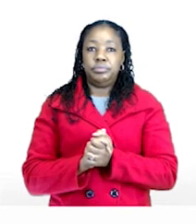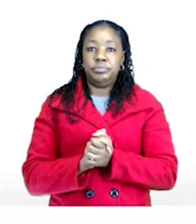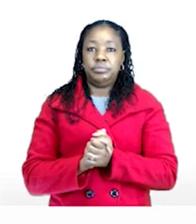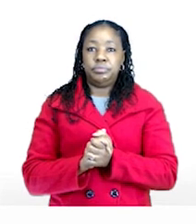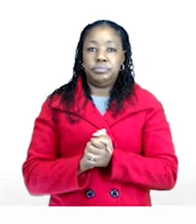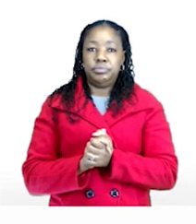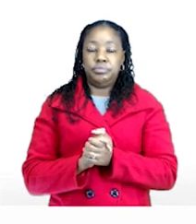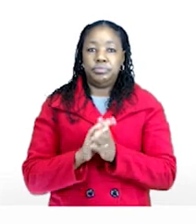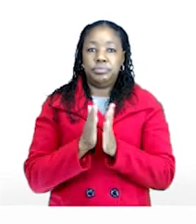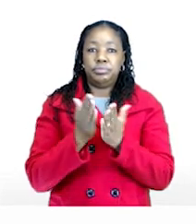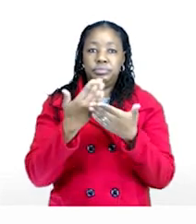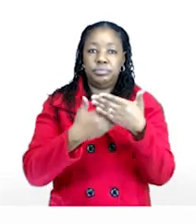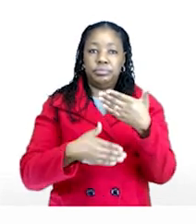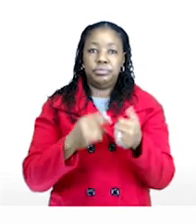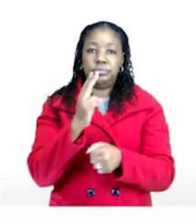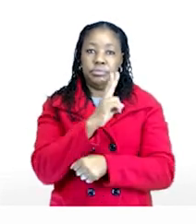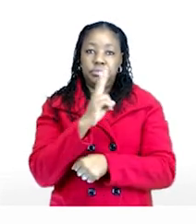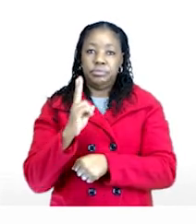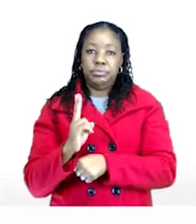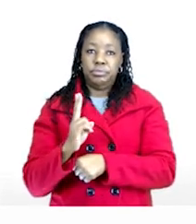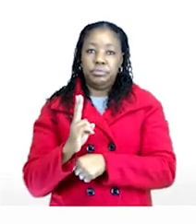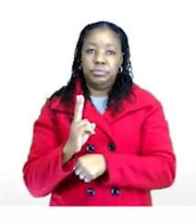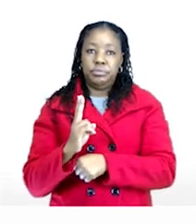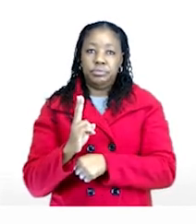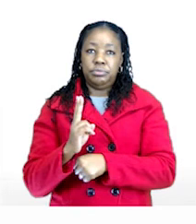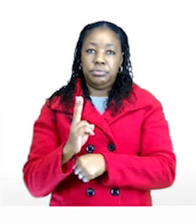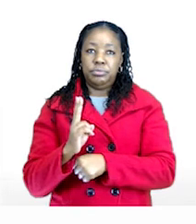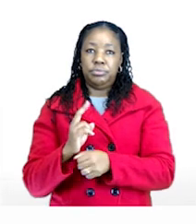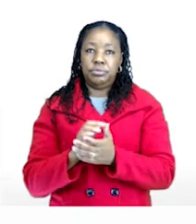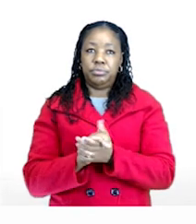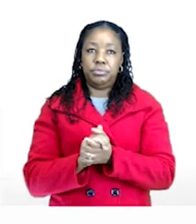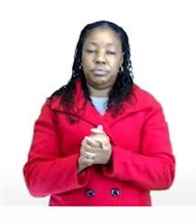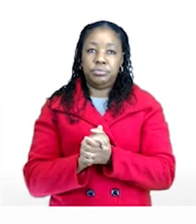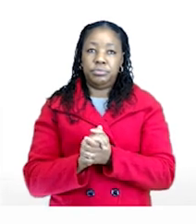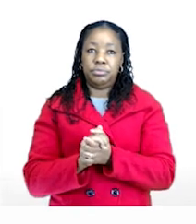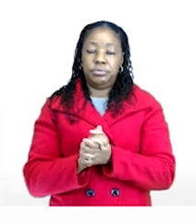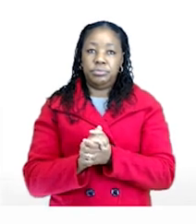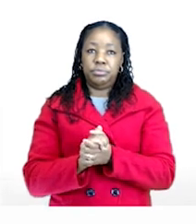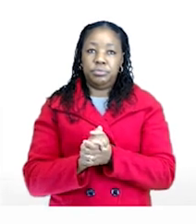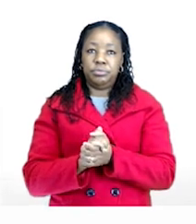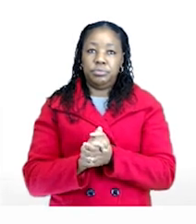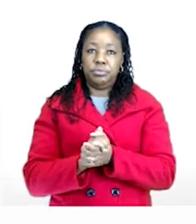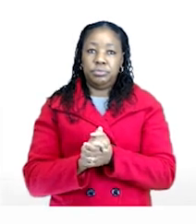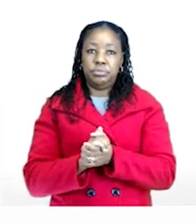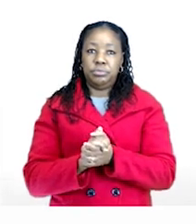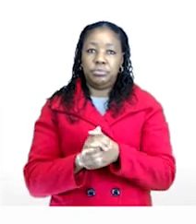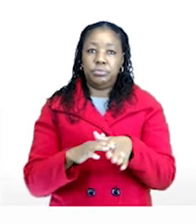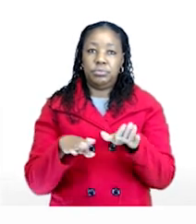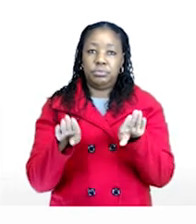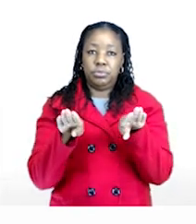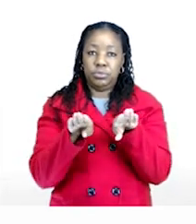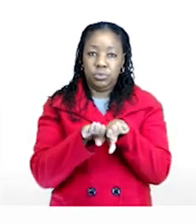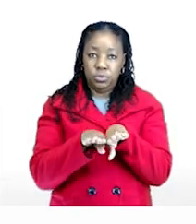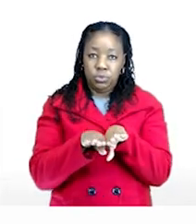On page 22, the instruction reads, complete without lifting your